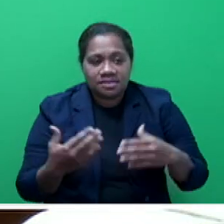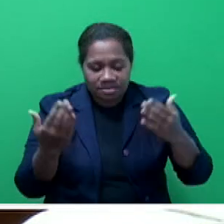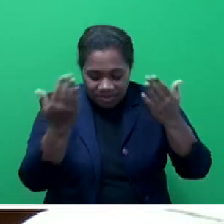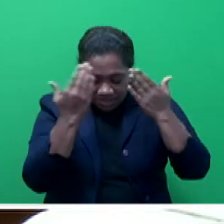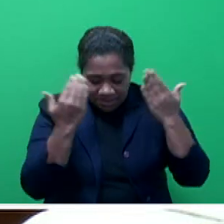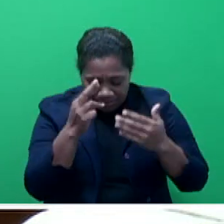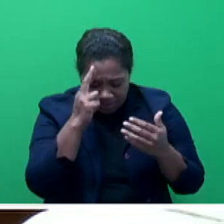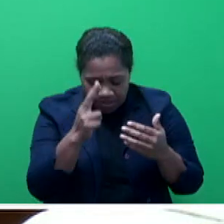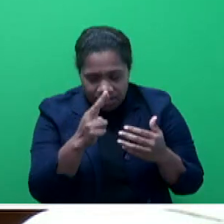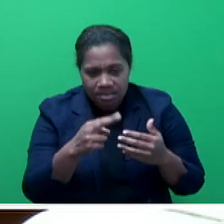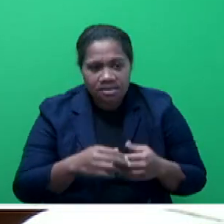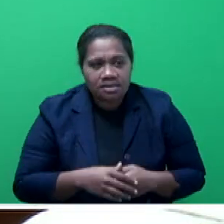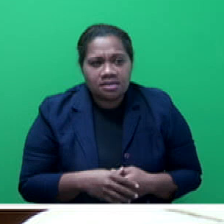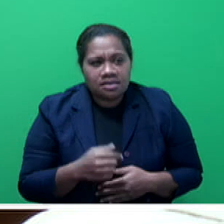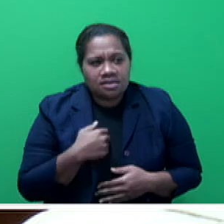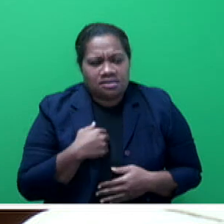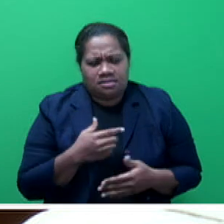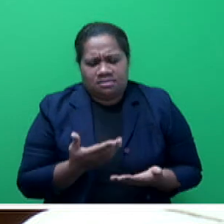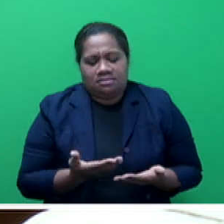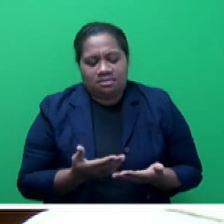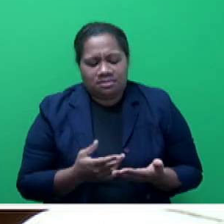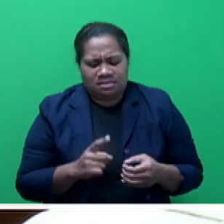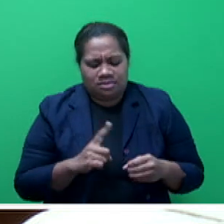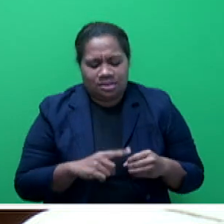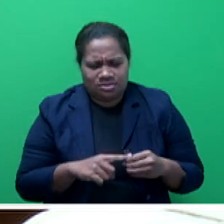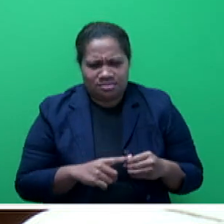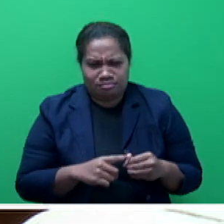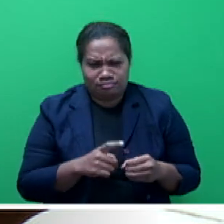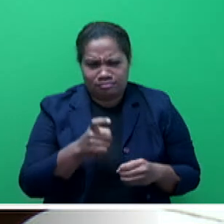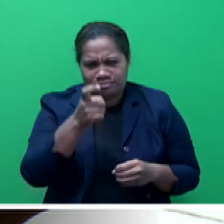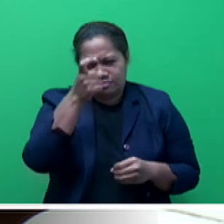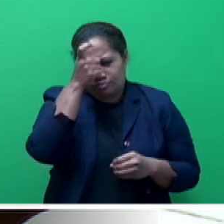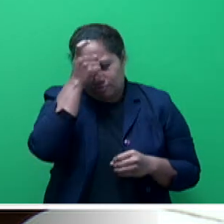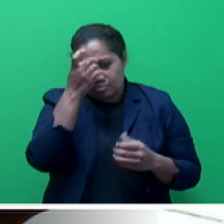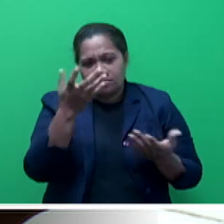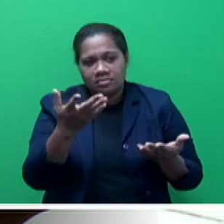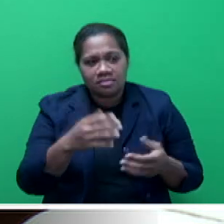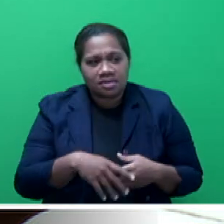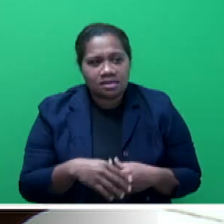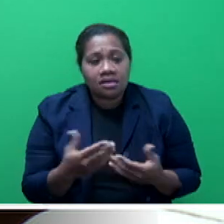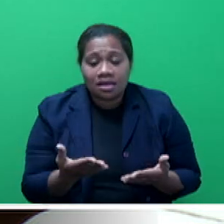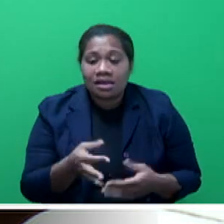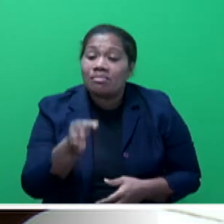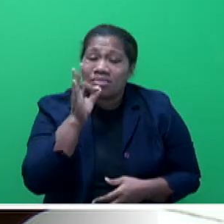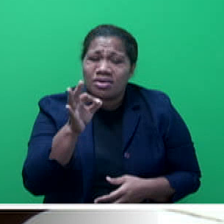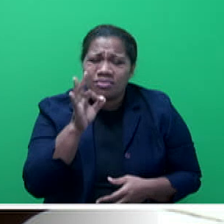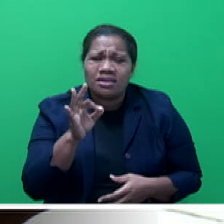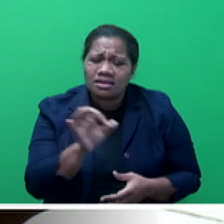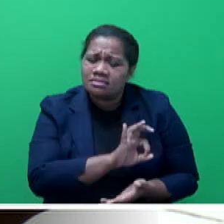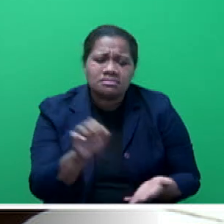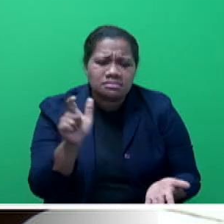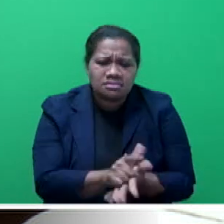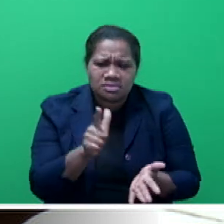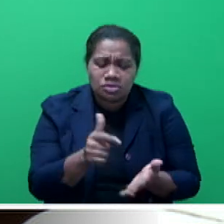I'm a bit baffled with this question. Mr. Speaker, marijuana is a drug, illegal for consumption in